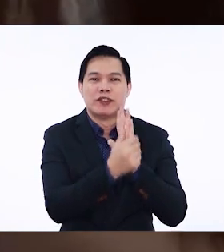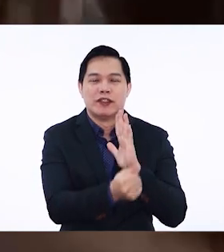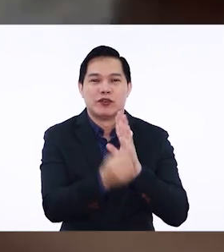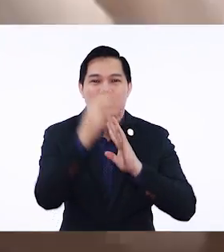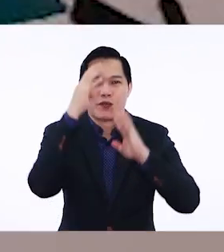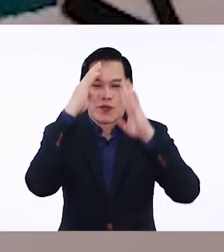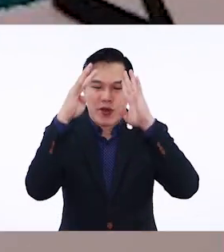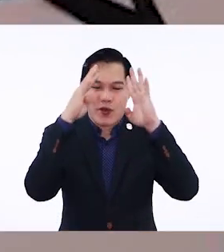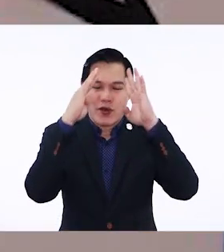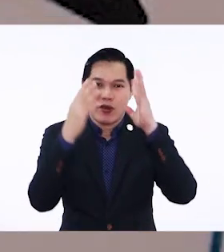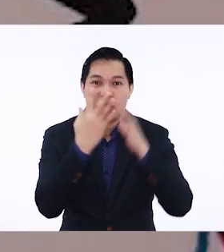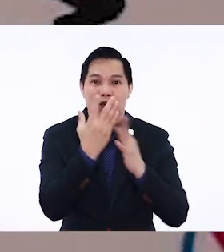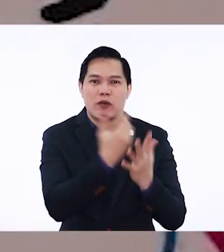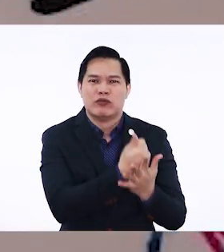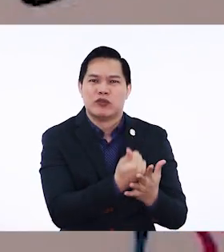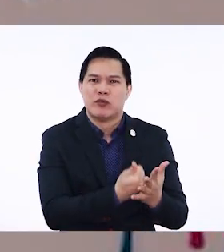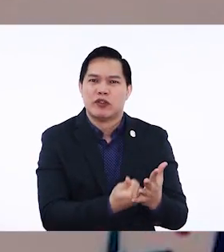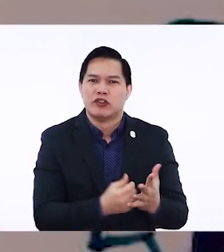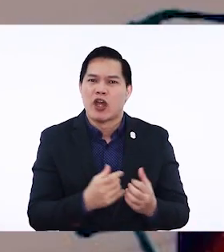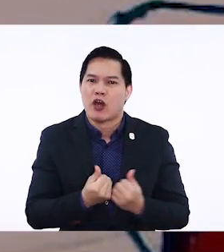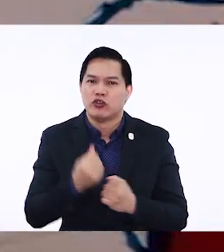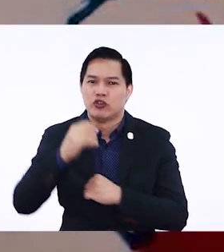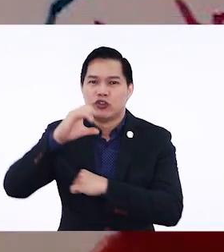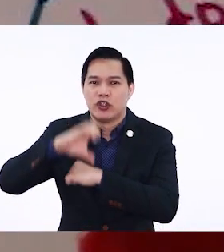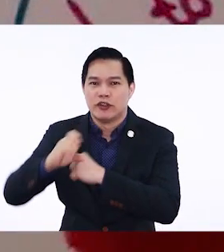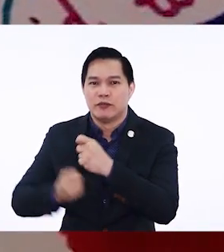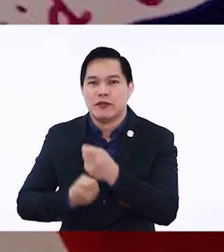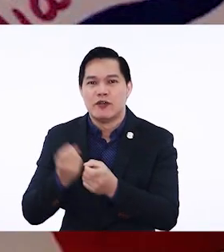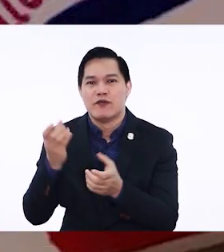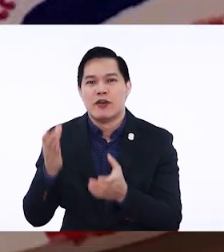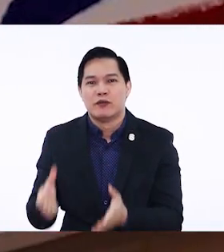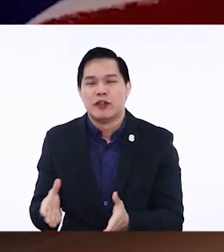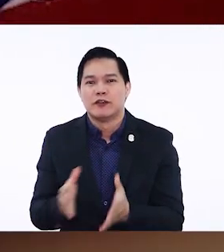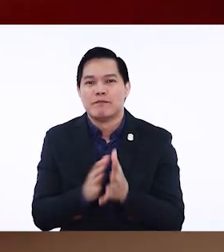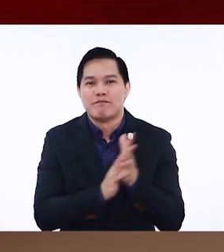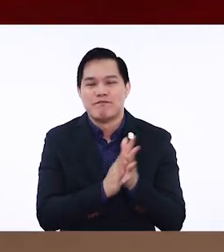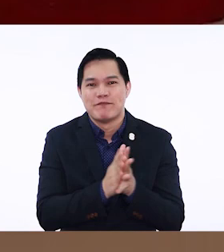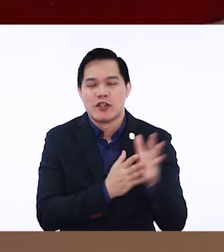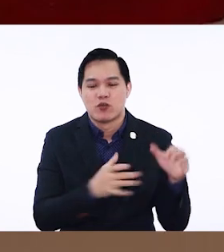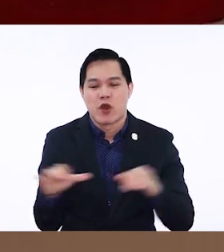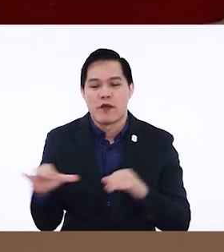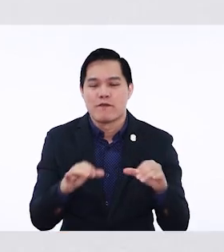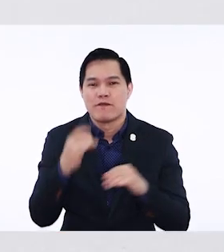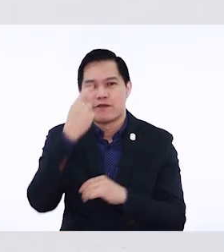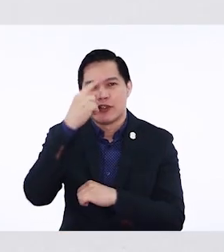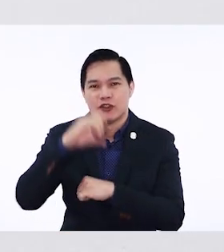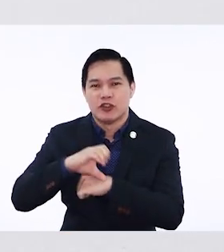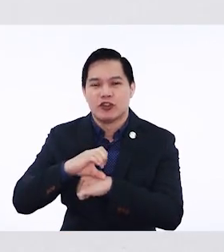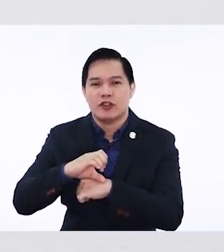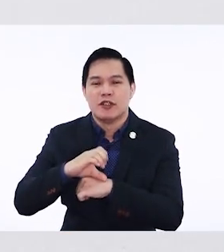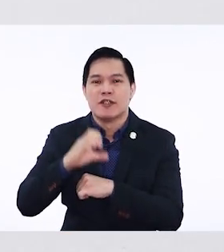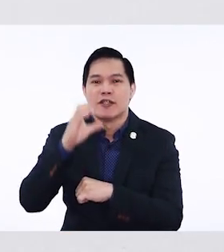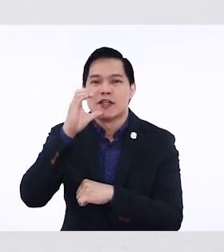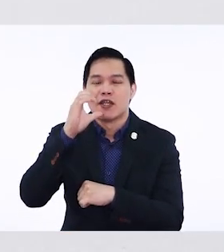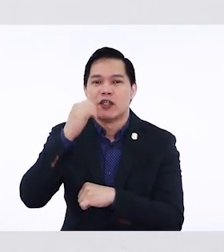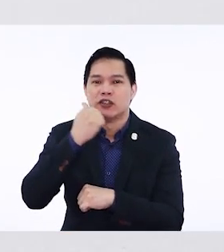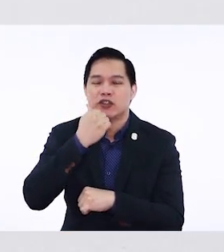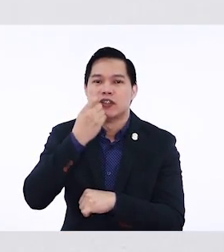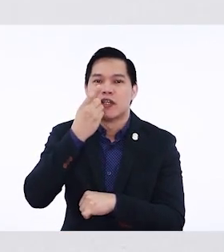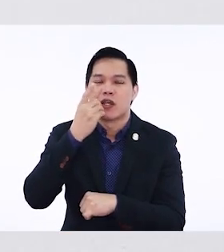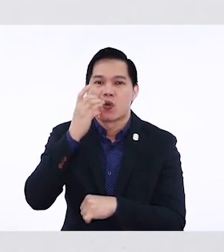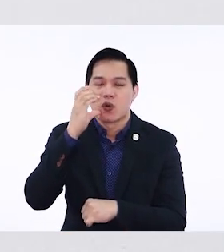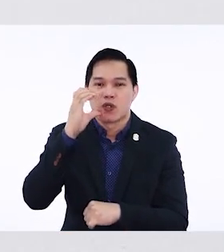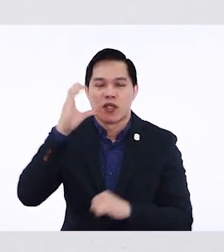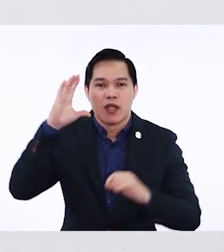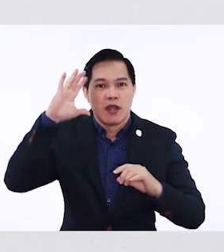creativity through art to express how the church administration labors for the church. Sister Claire Angel de la Cruz, Minhi